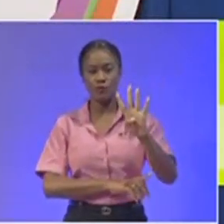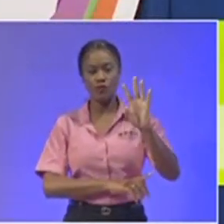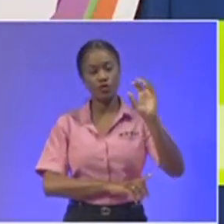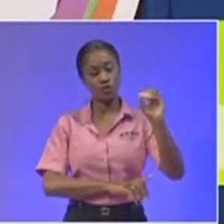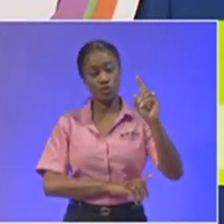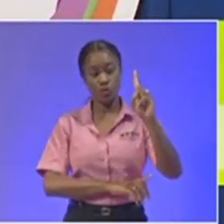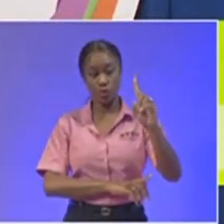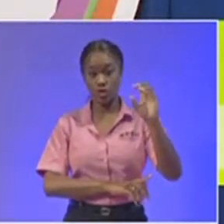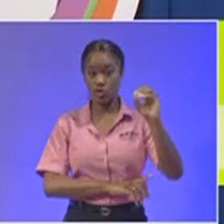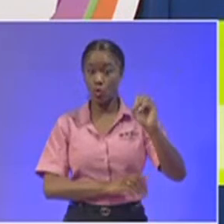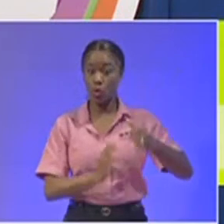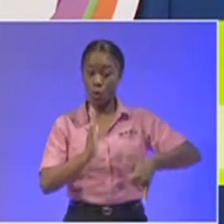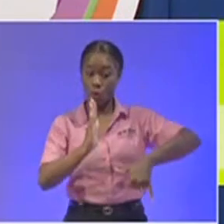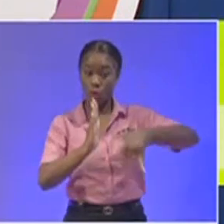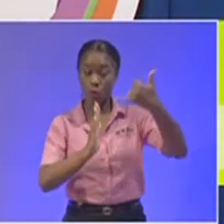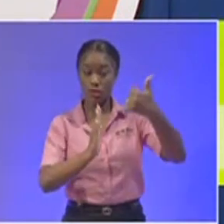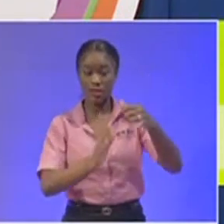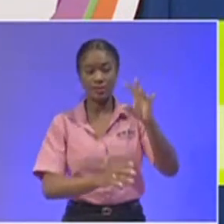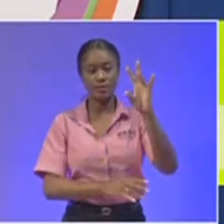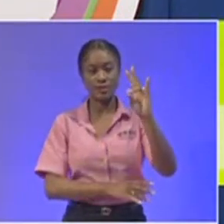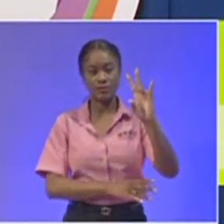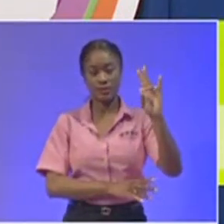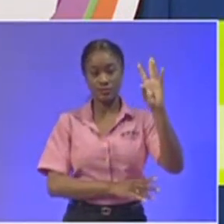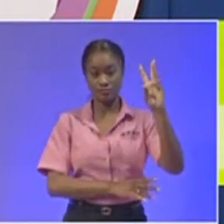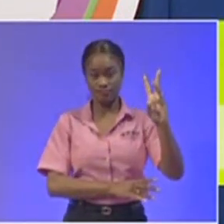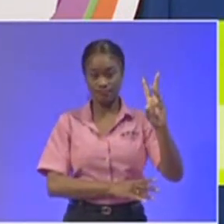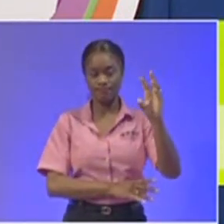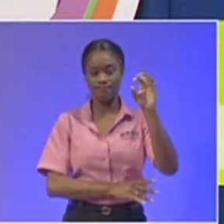622-4010. Send us a WhatsApp at